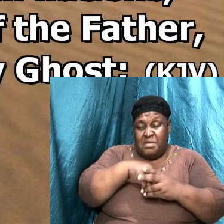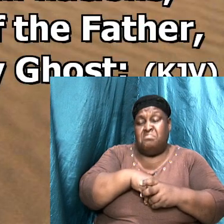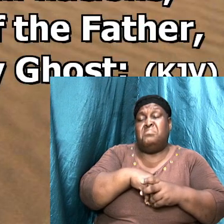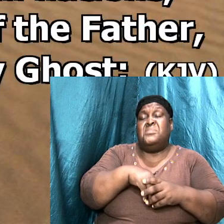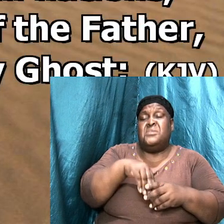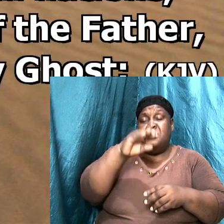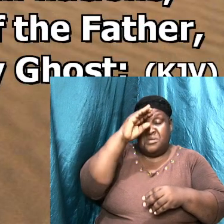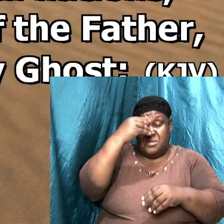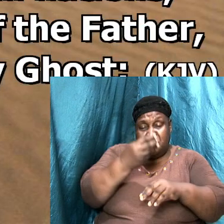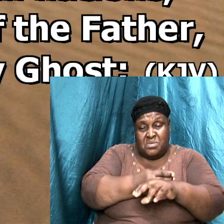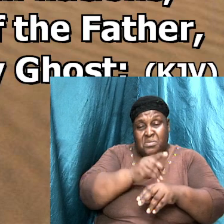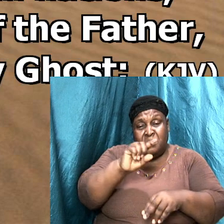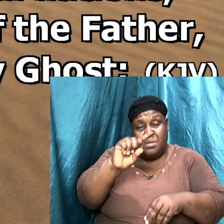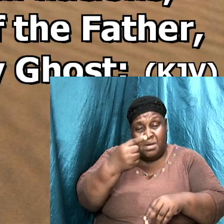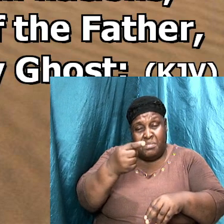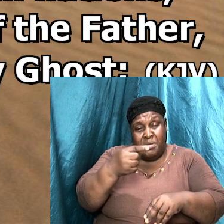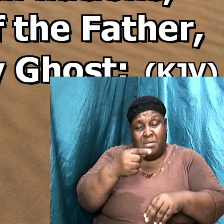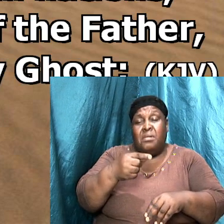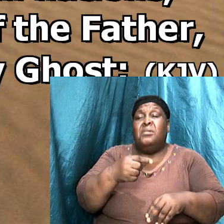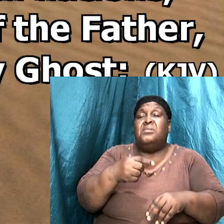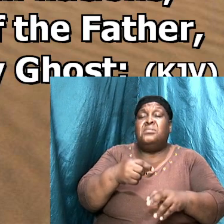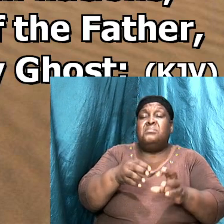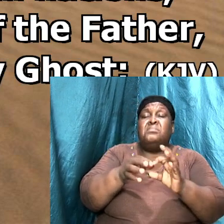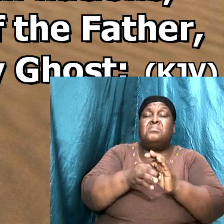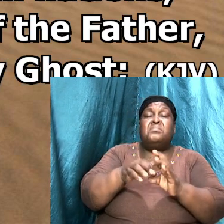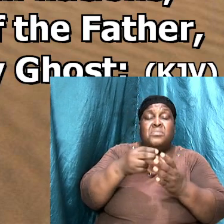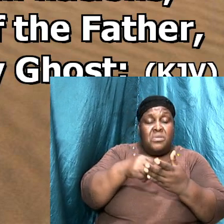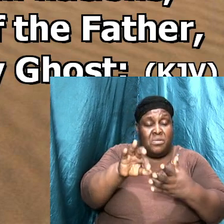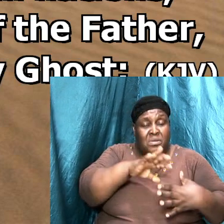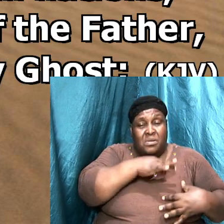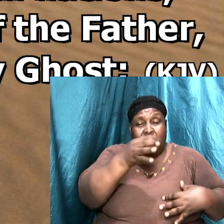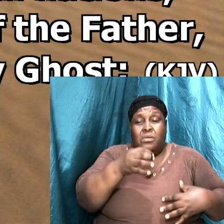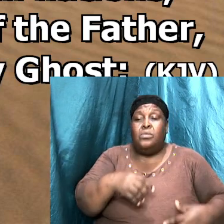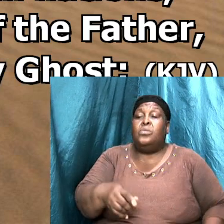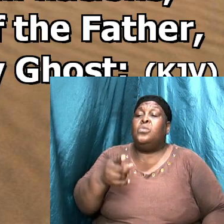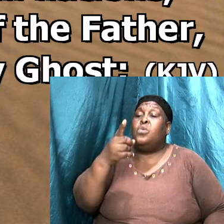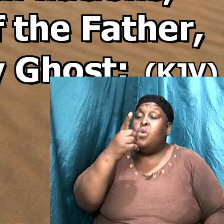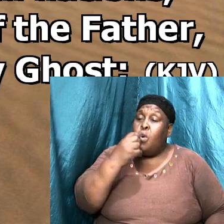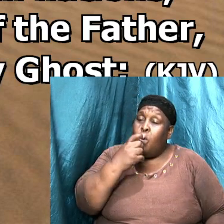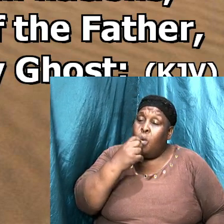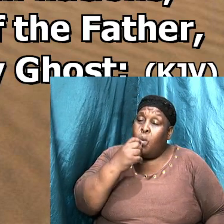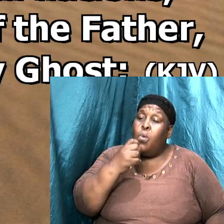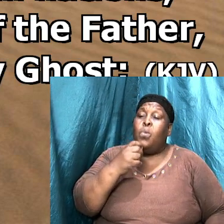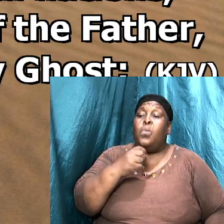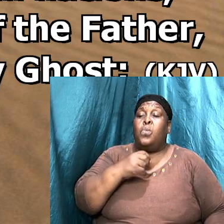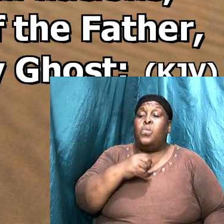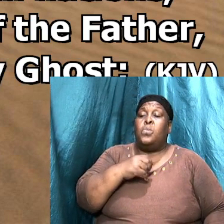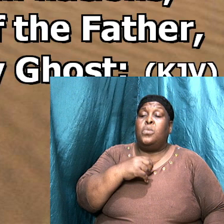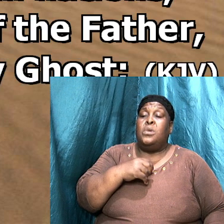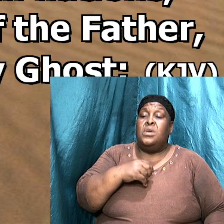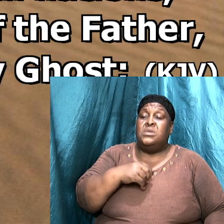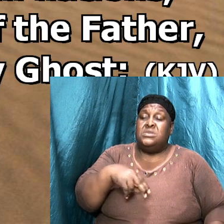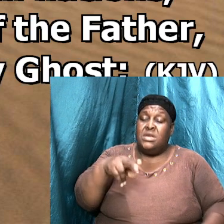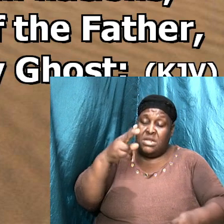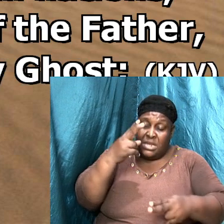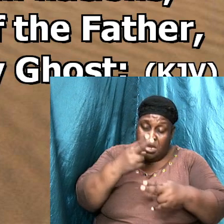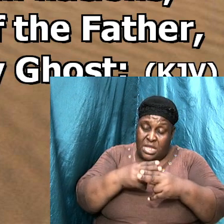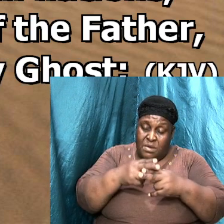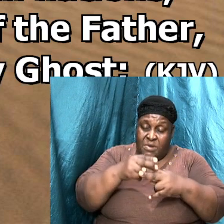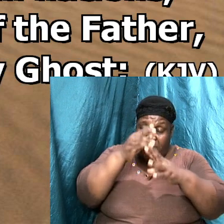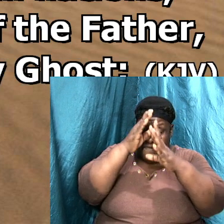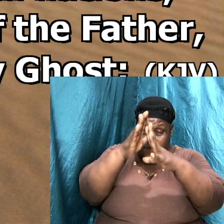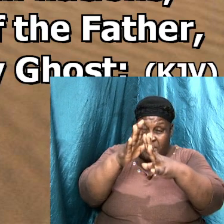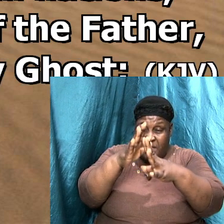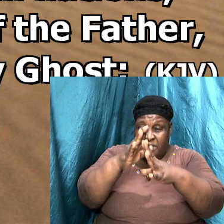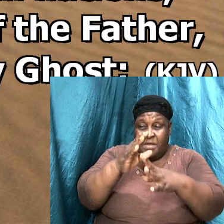is saying to us that whosoever is the Father, and the Son, and the Holy Spirit bears the same name.